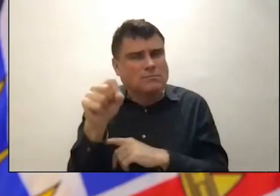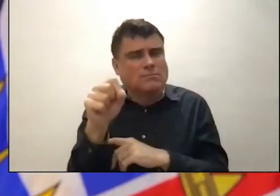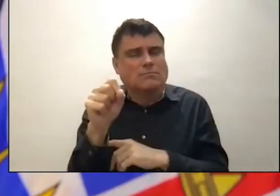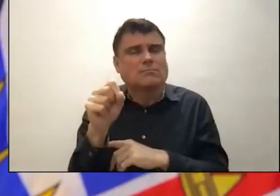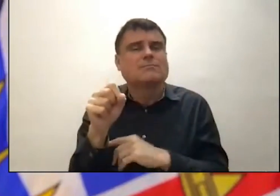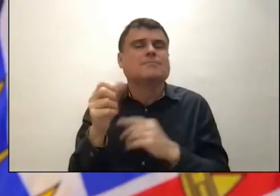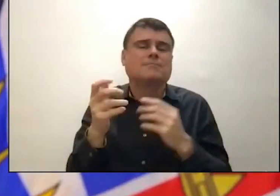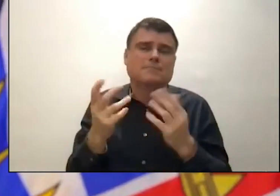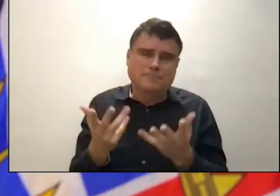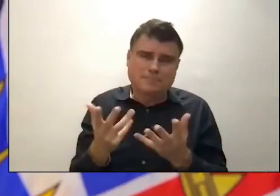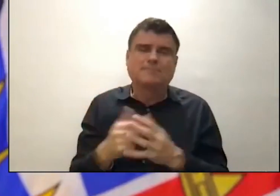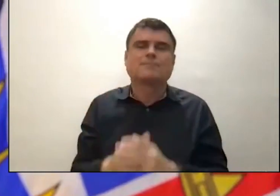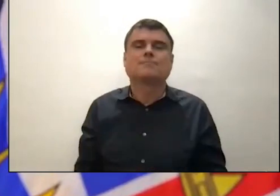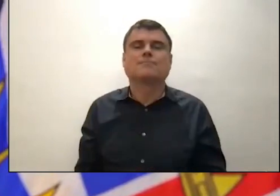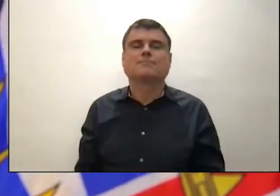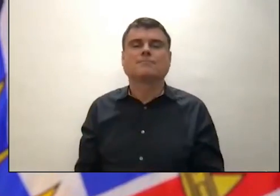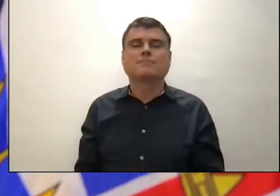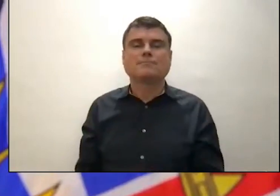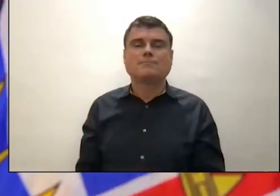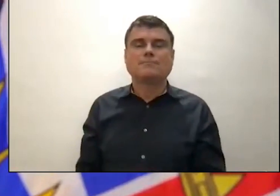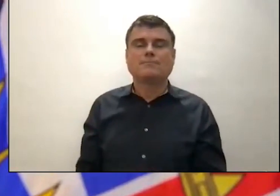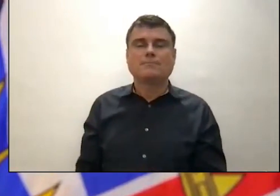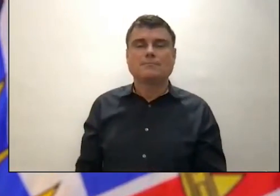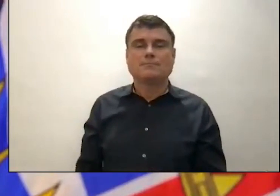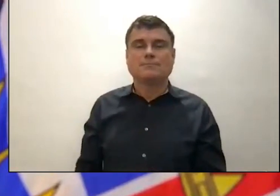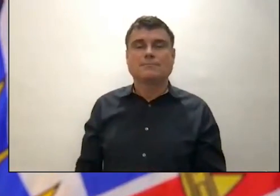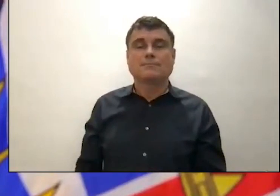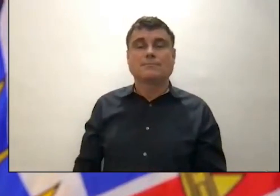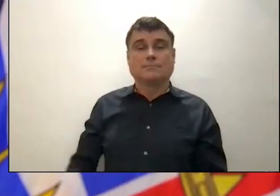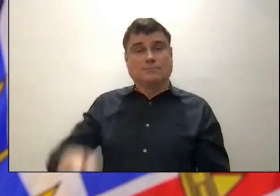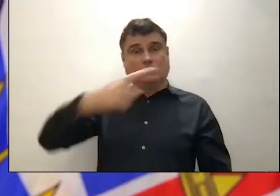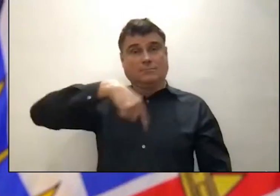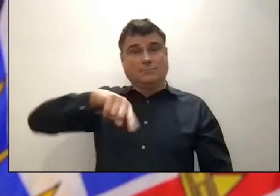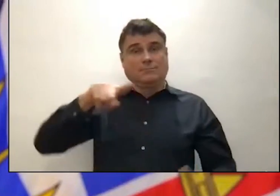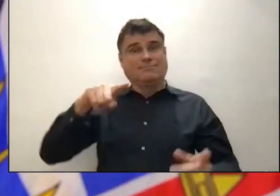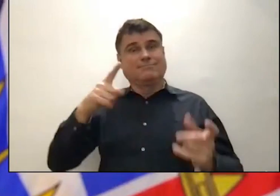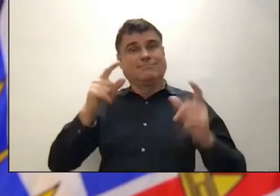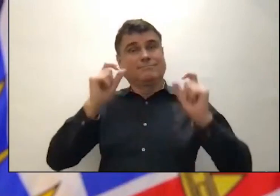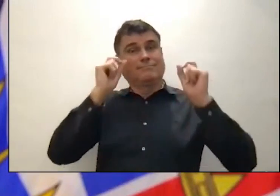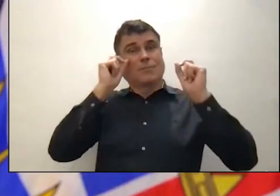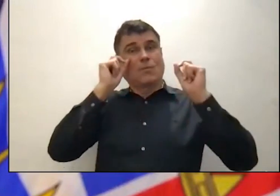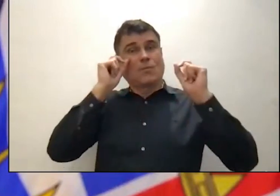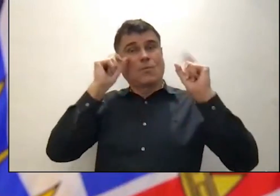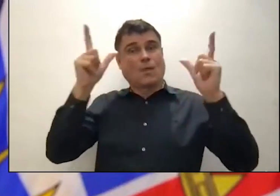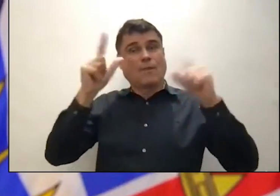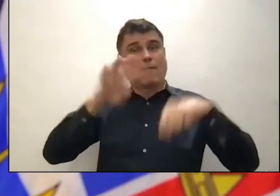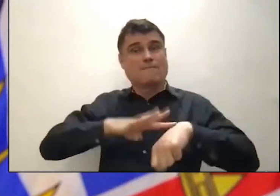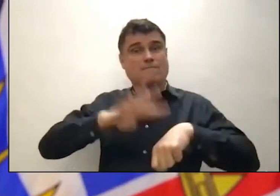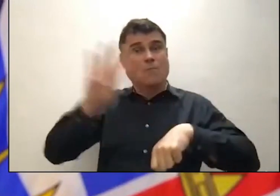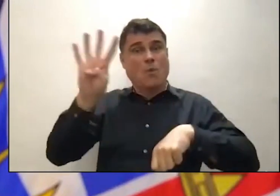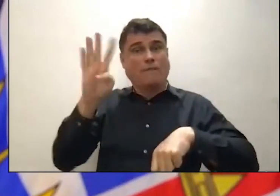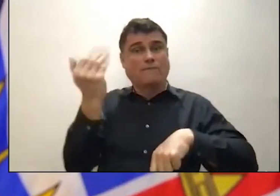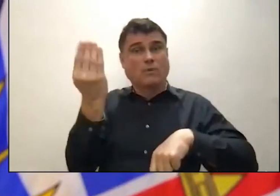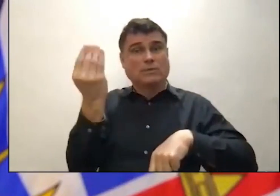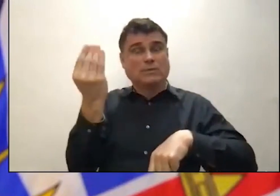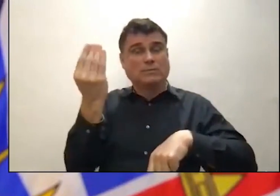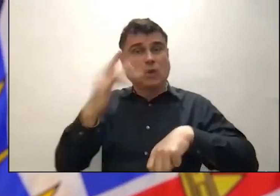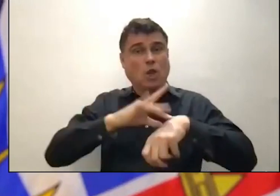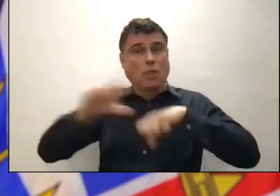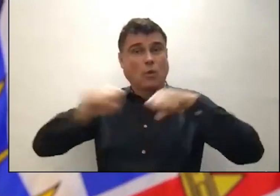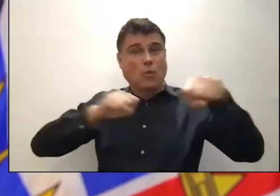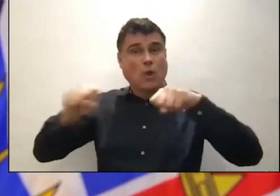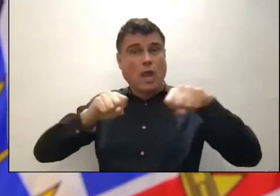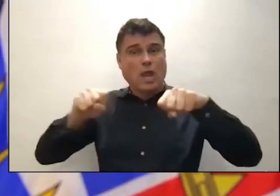the earthquake at 4:14, as I did, sometimes it can be challenging to think, are we going to make it through this